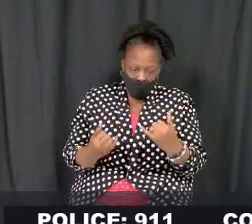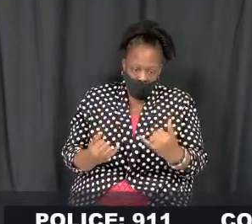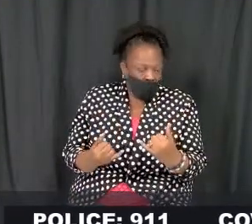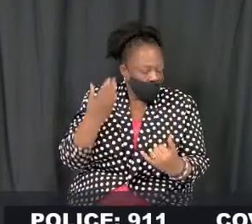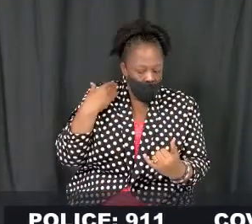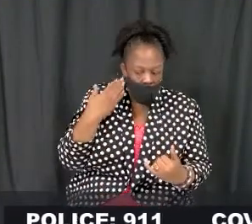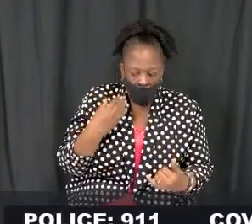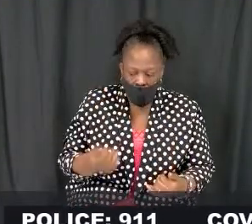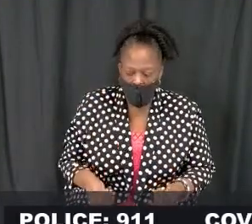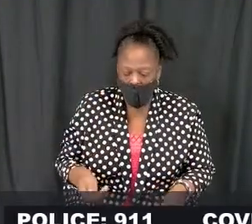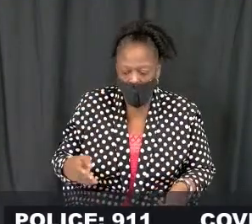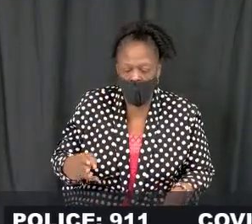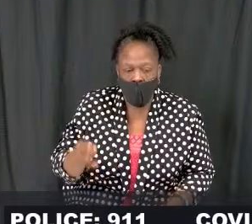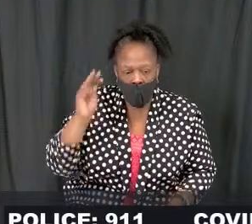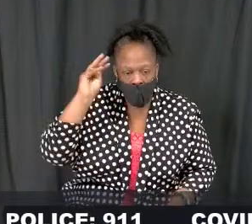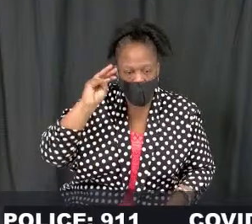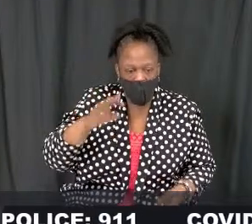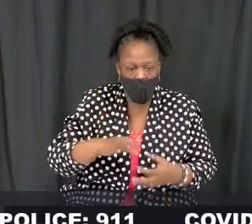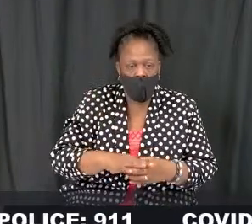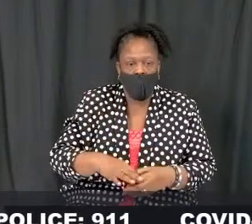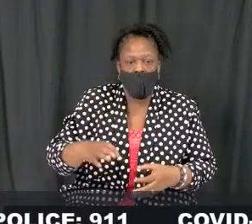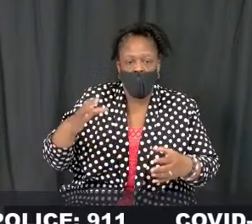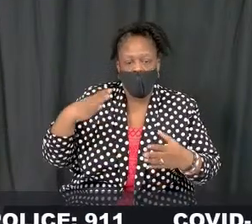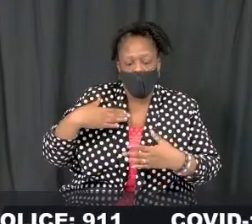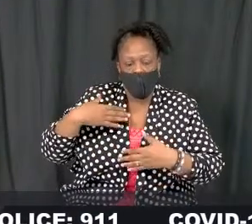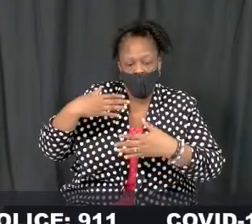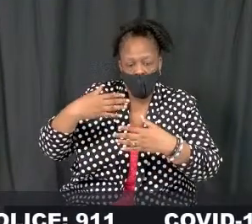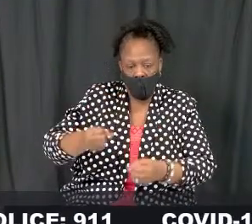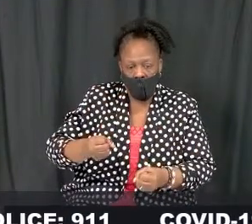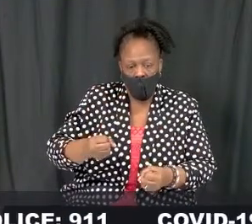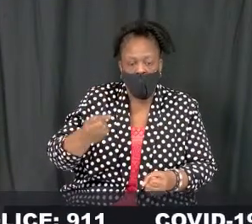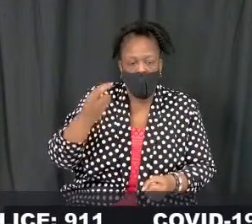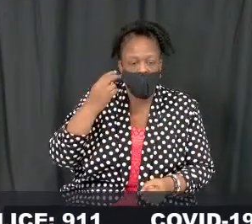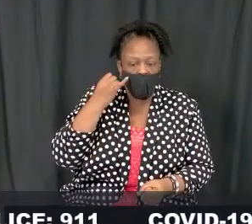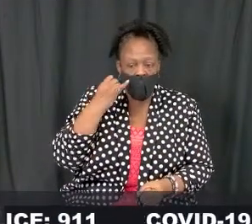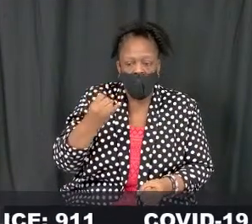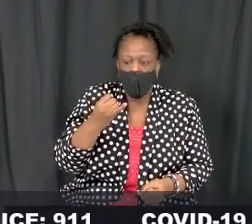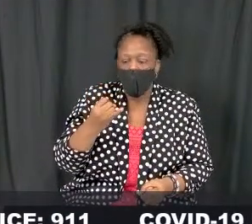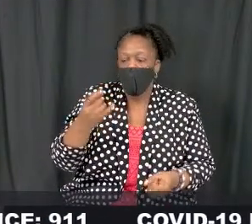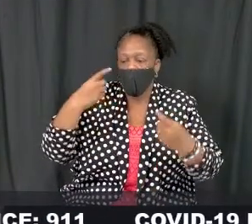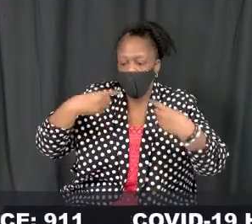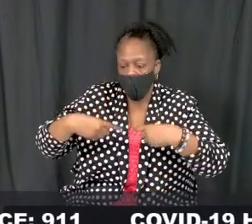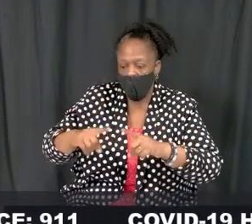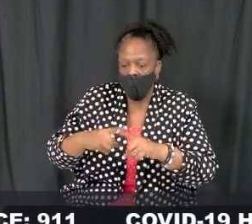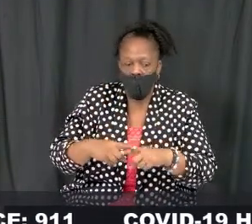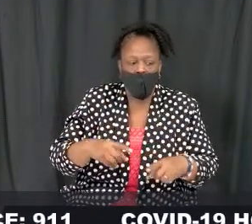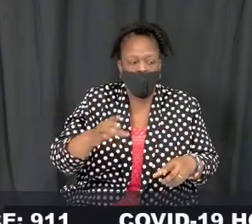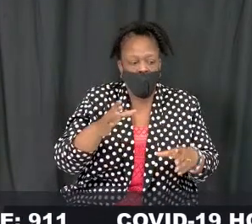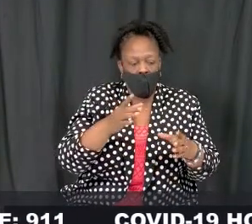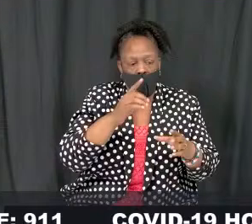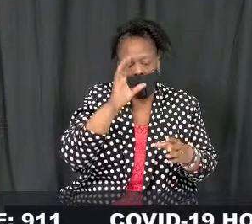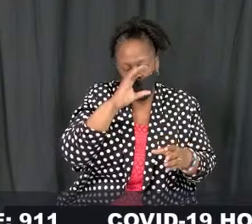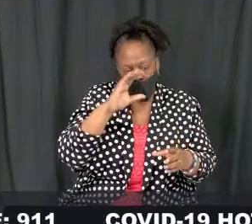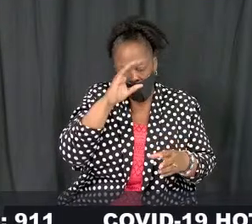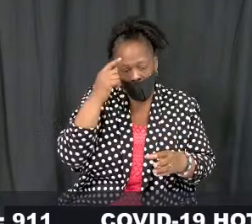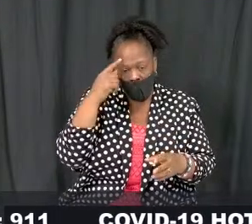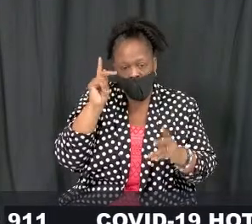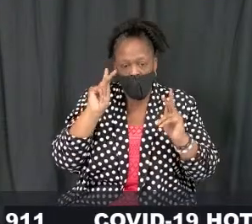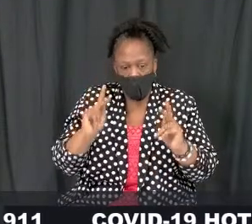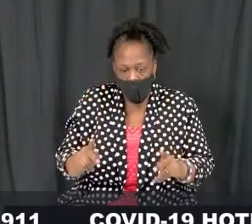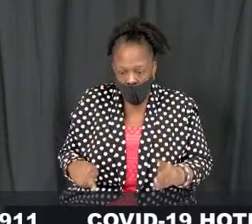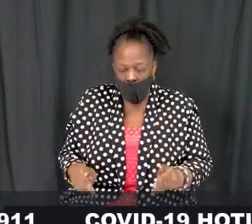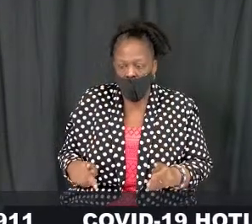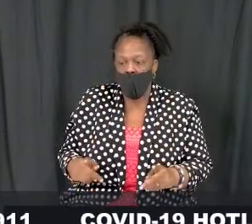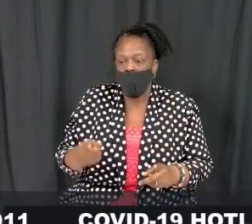identified. And we do not know the true status. However, what I want to underscore is